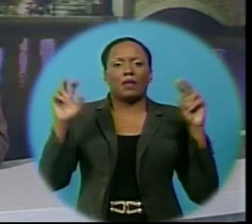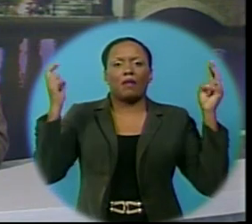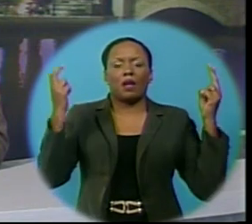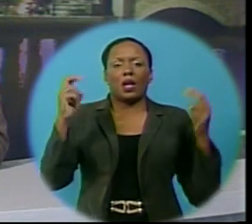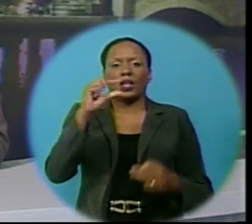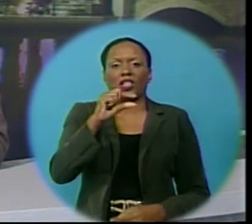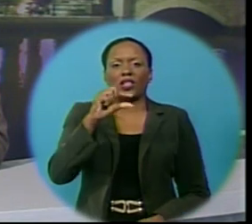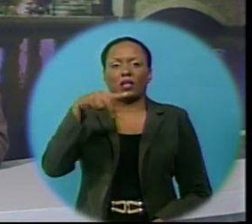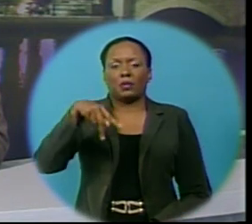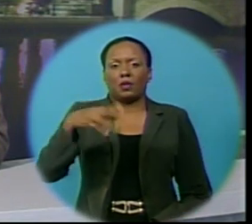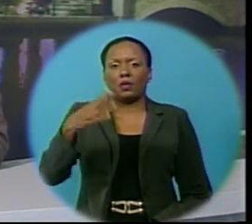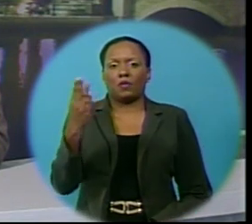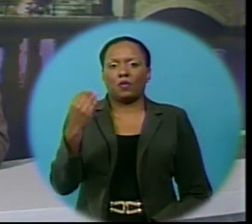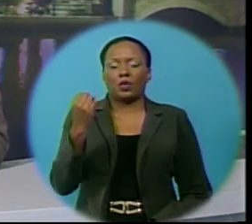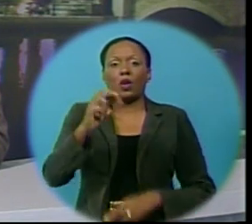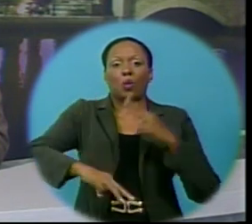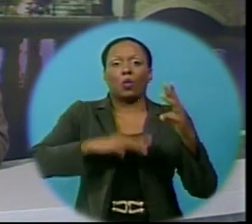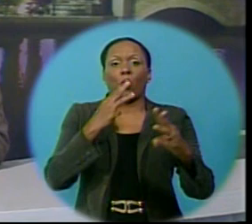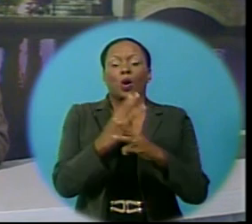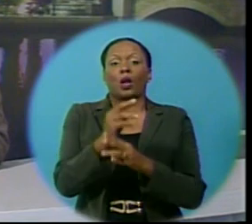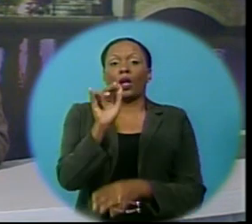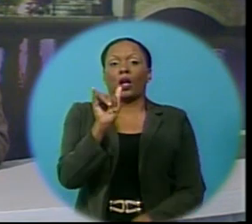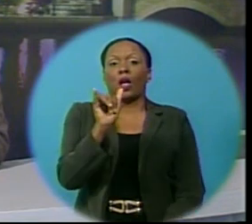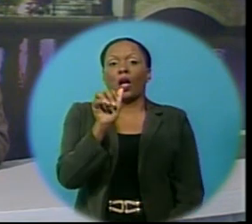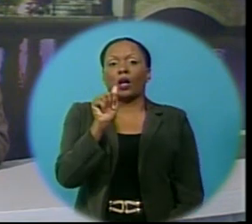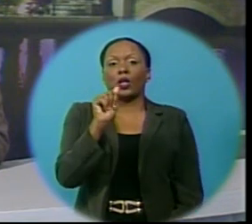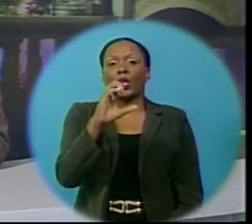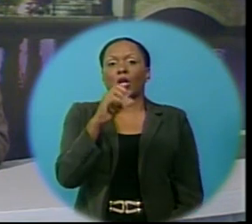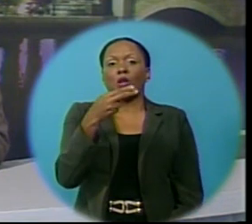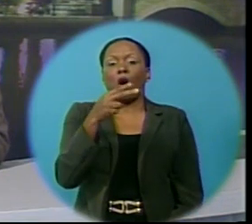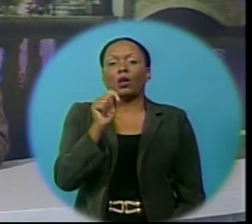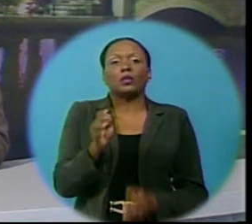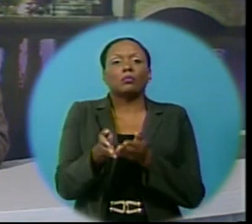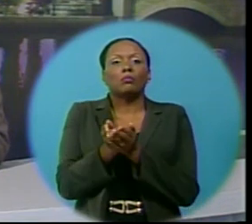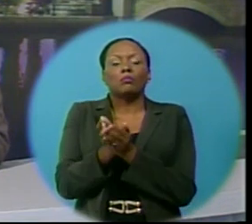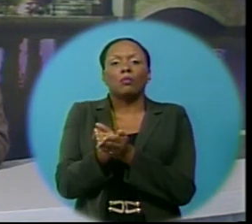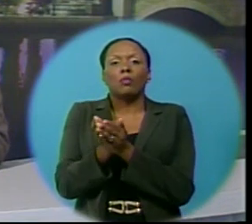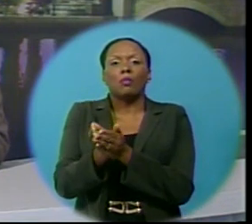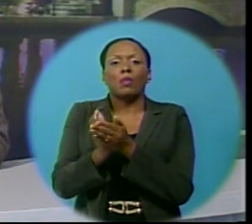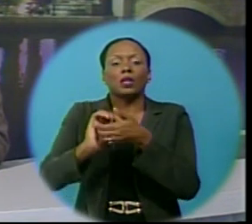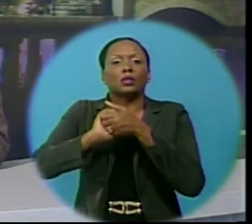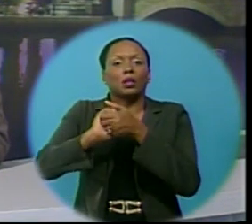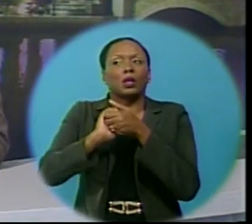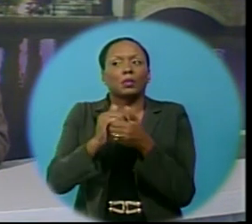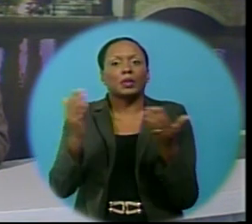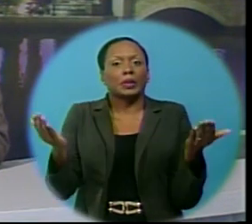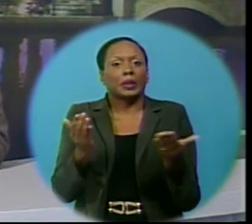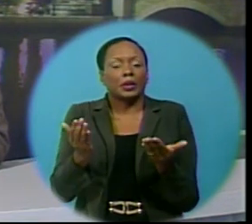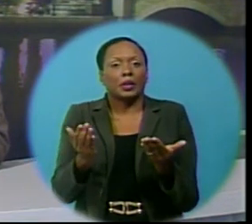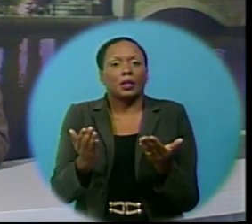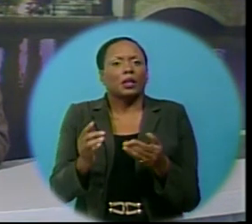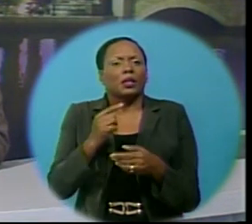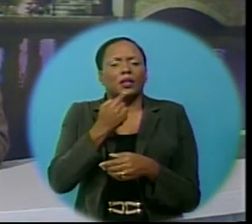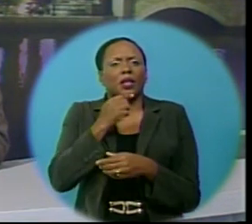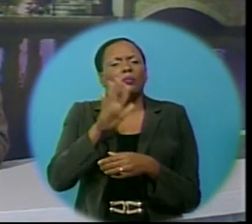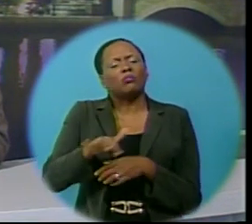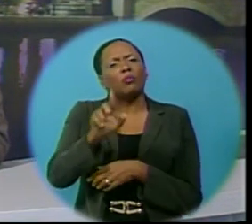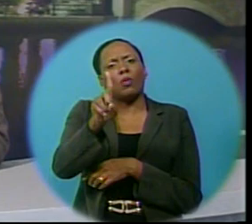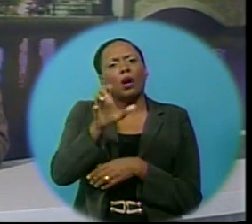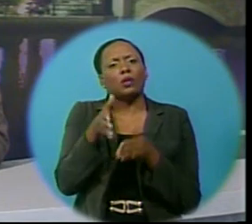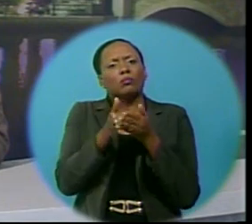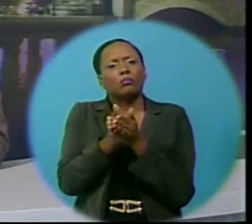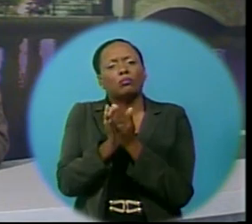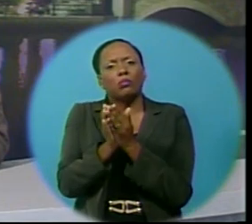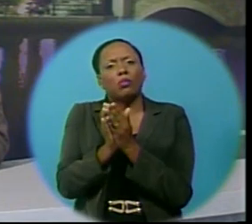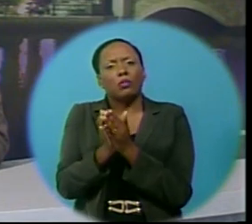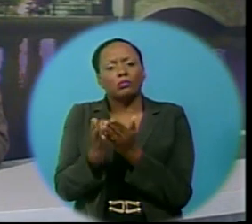World Yachting Championships next March. Consultant to the Barbados Tourism Marketing Incorporated, Peter Jilks, says around 100 boats